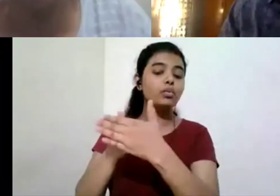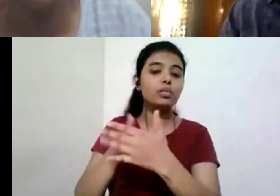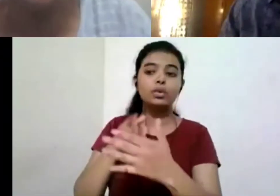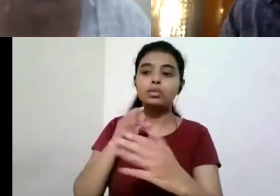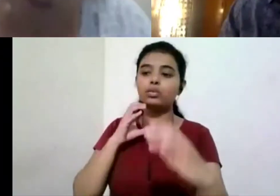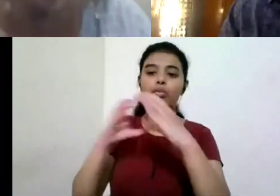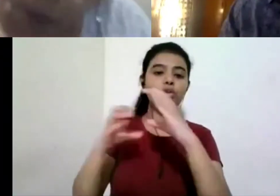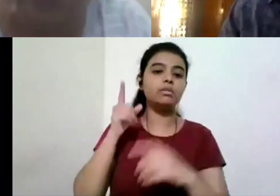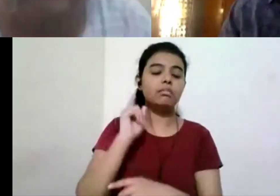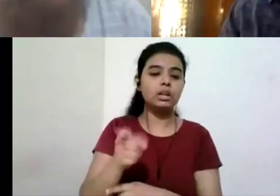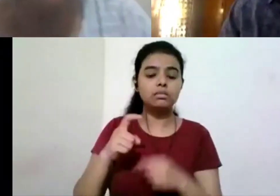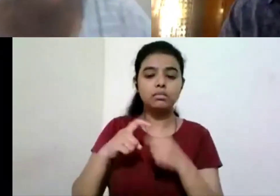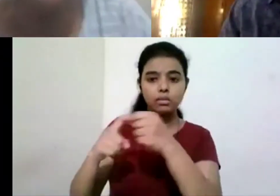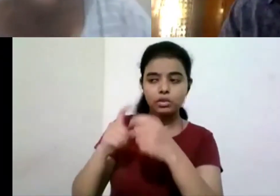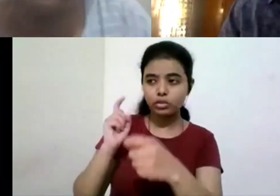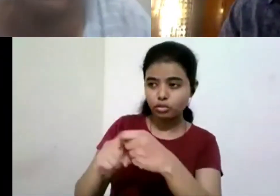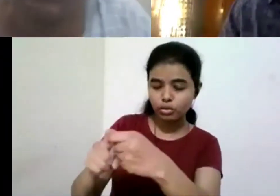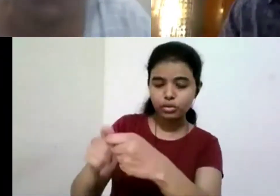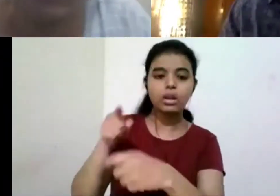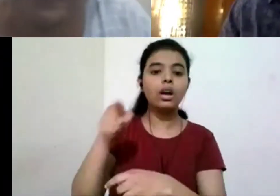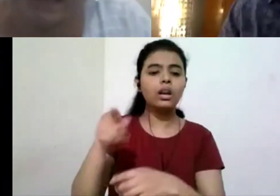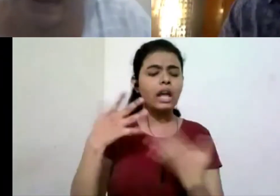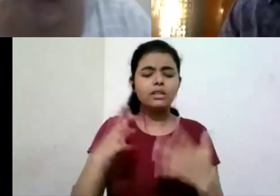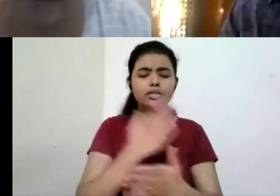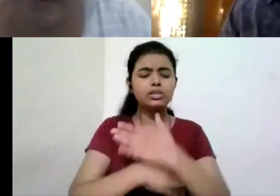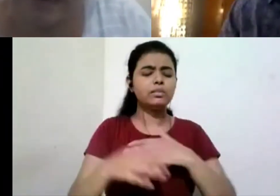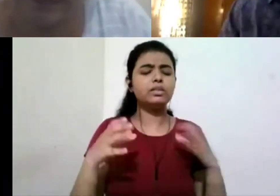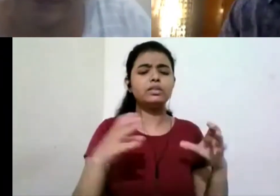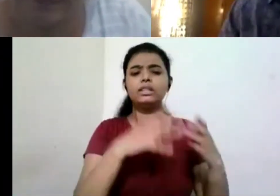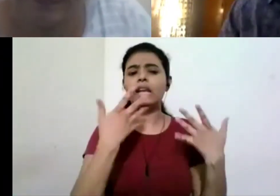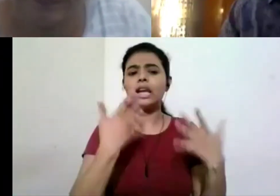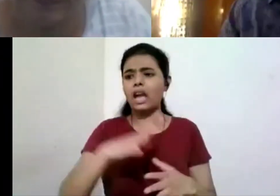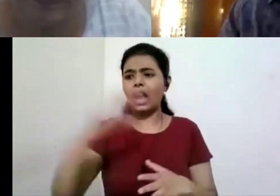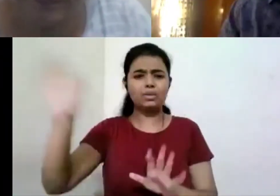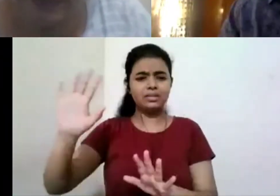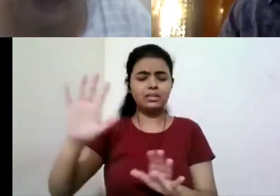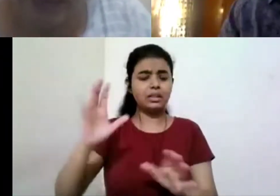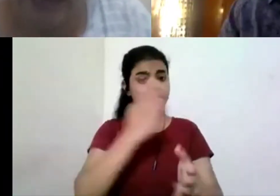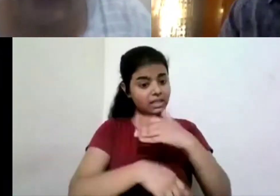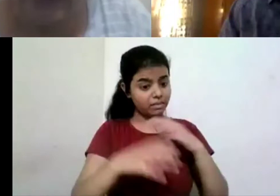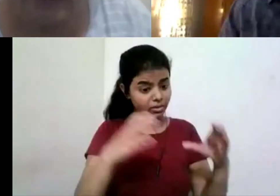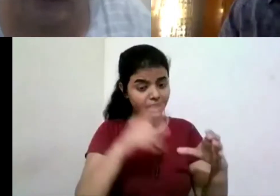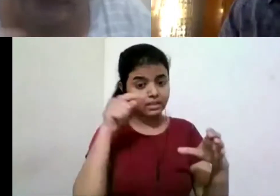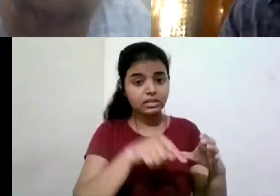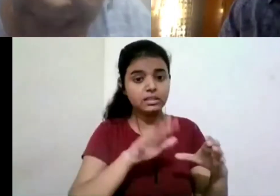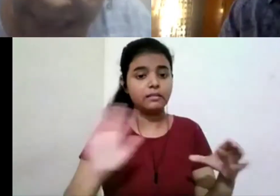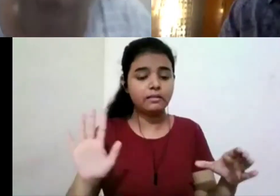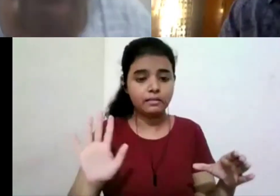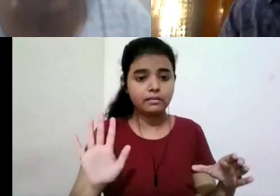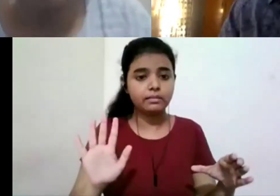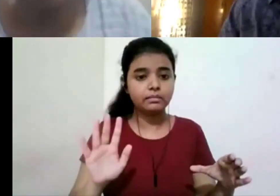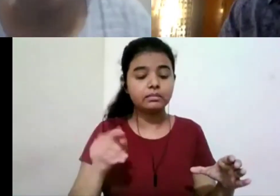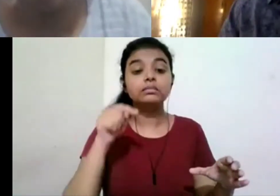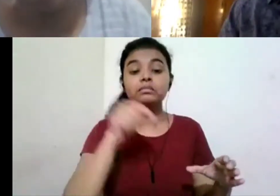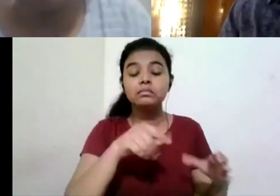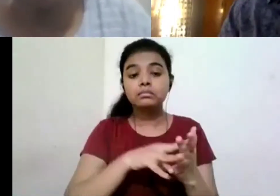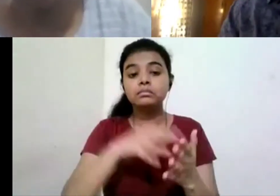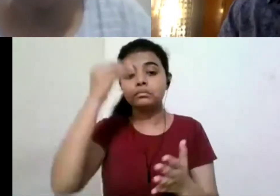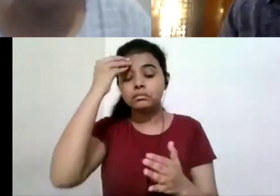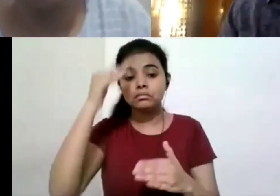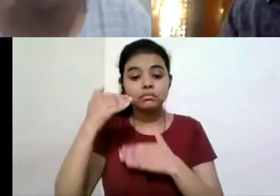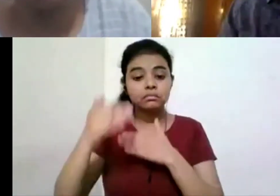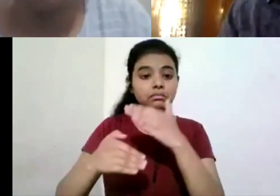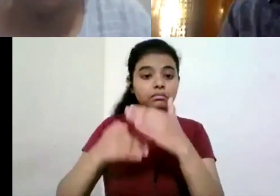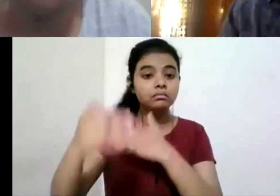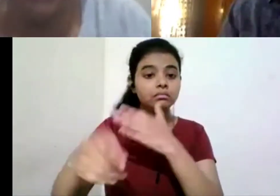that process within the disability sector. I'm not even saying outside. And that learning which you acquire over